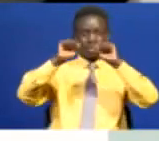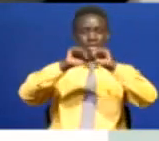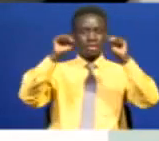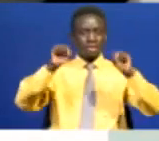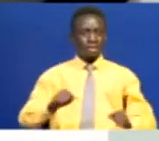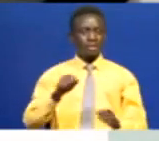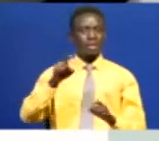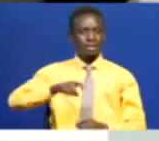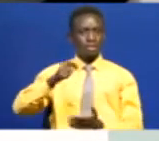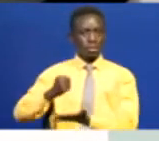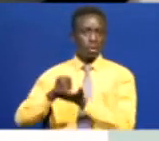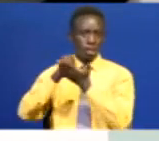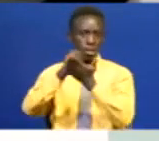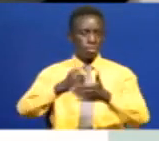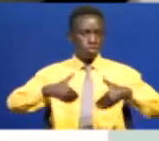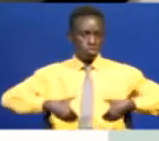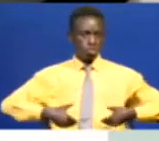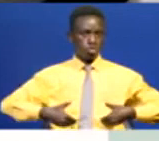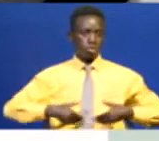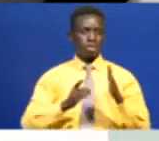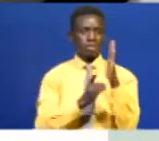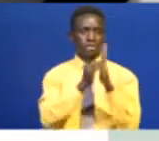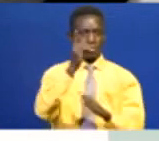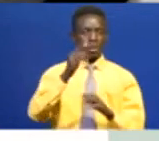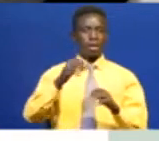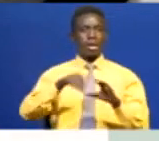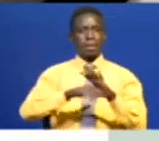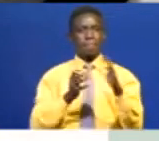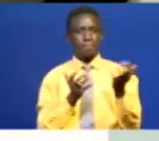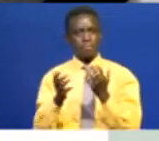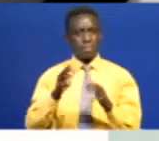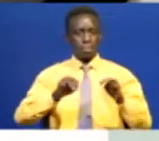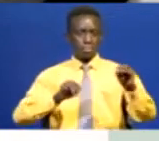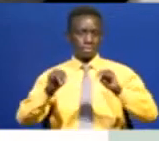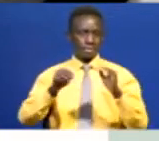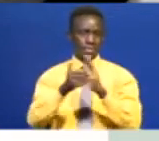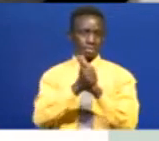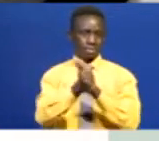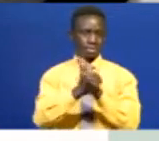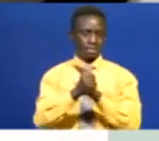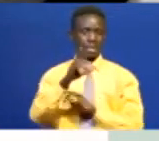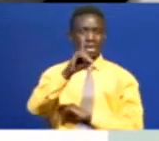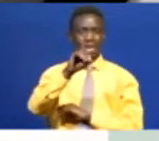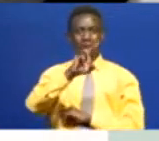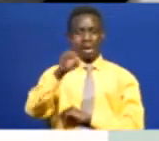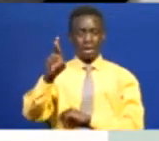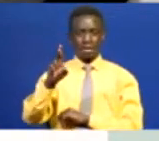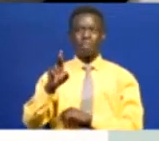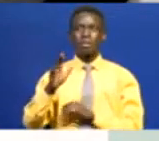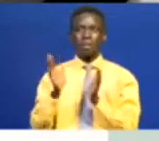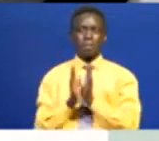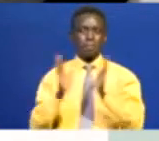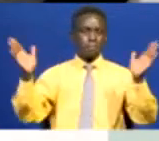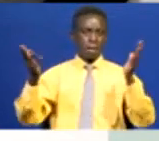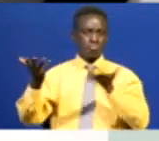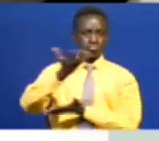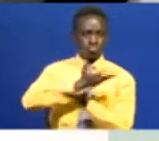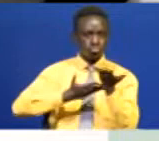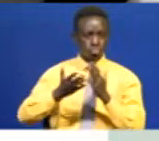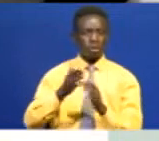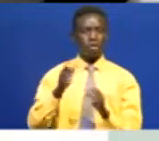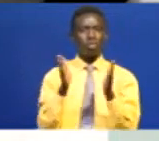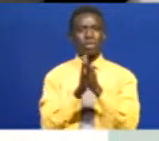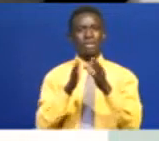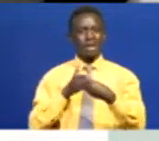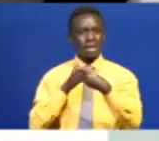youth develop necessary business management skills. Dow Africa Public Affairs lead Mumbi Kega